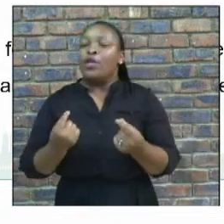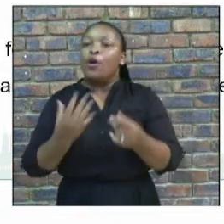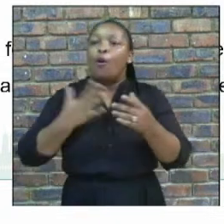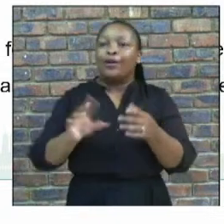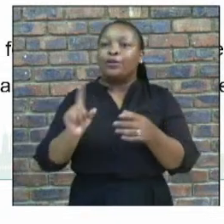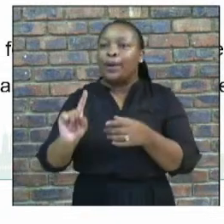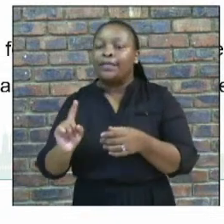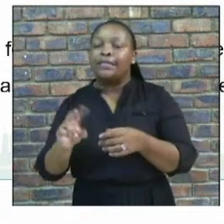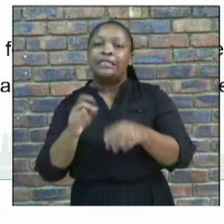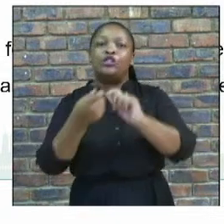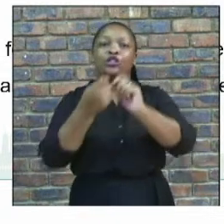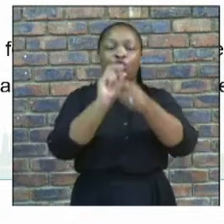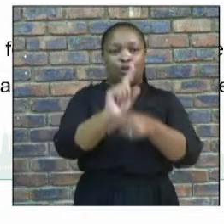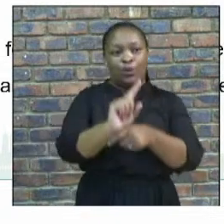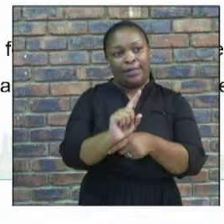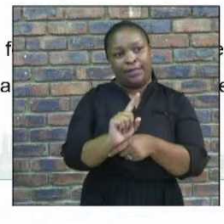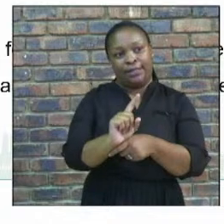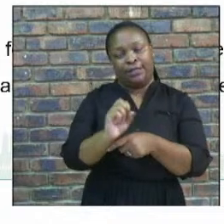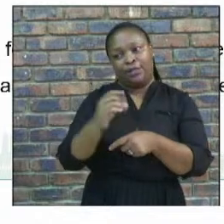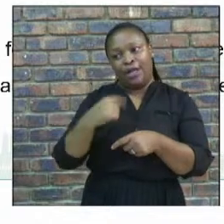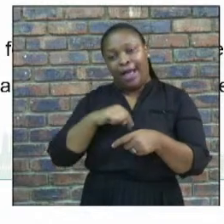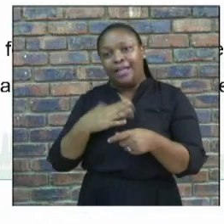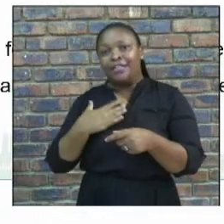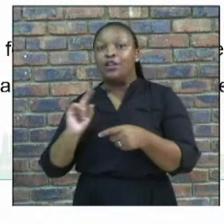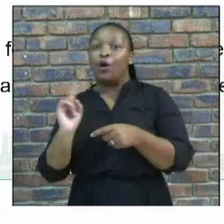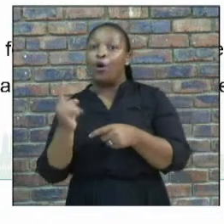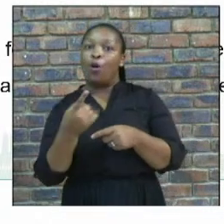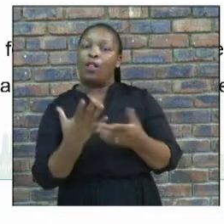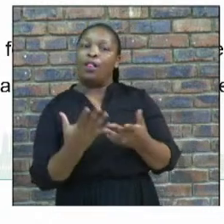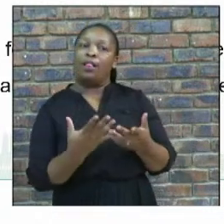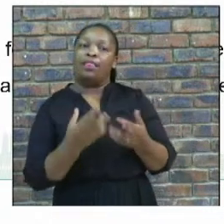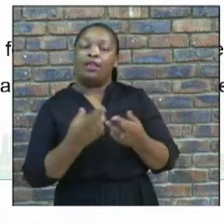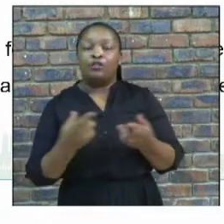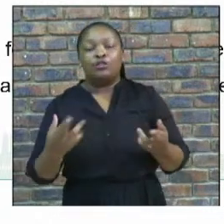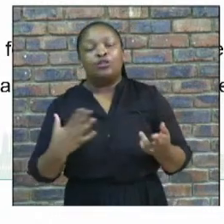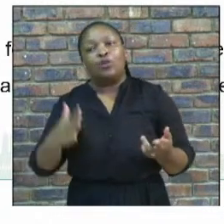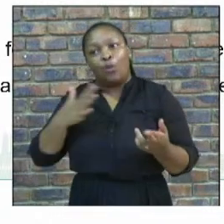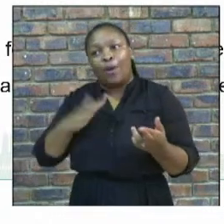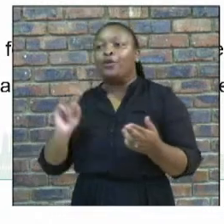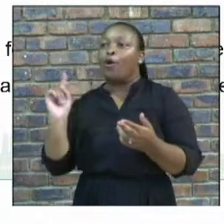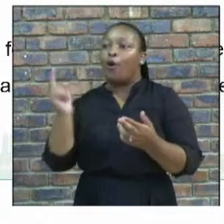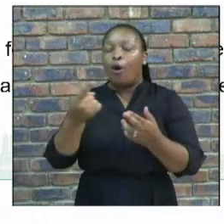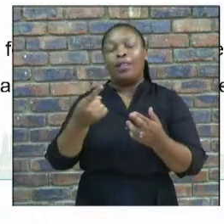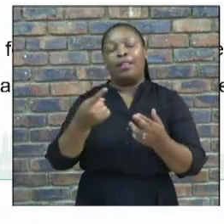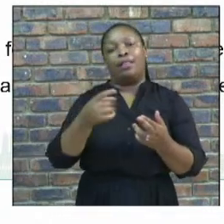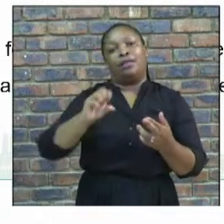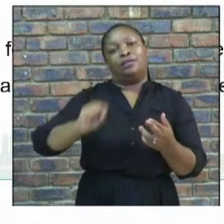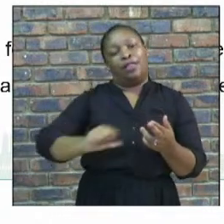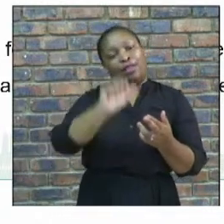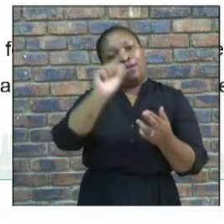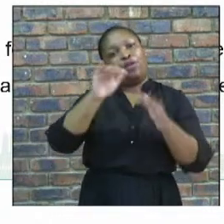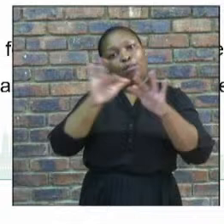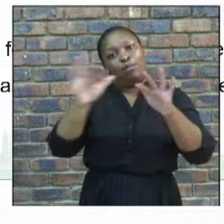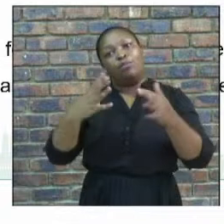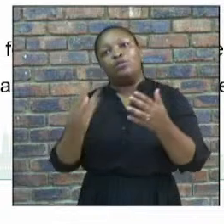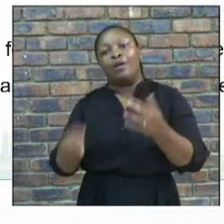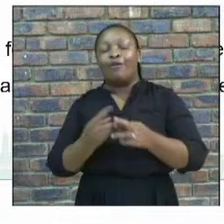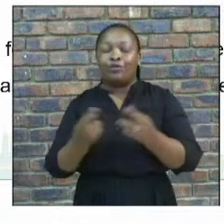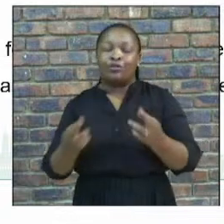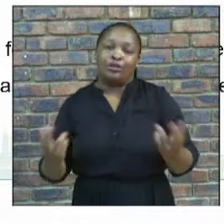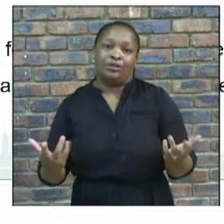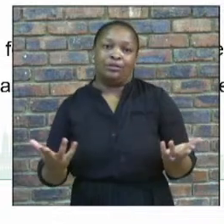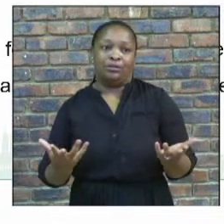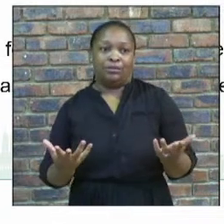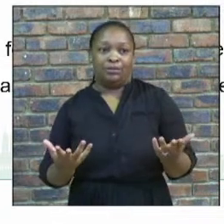national petroleum resources to all the people of South Africa. And further to that, we are